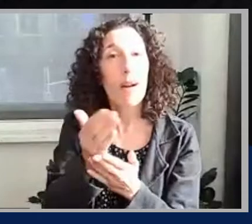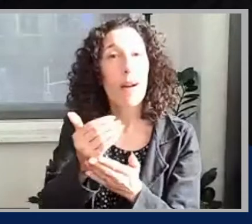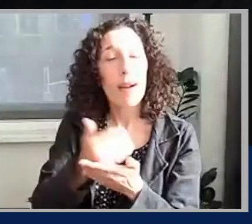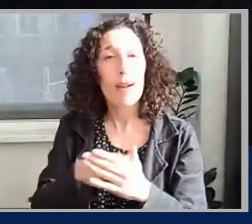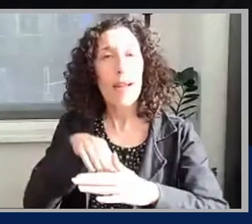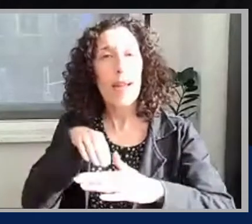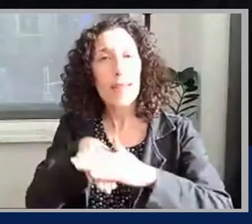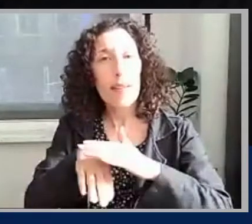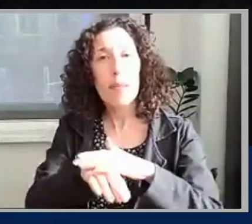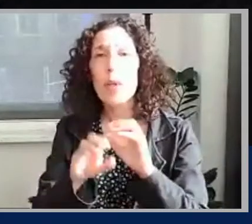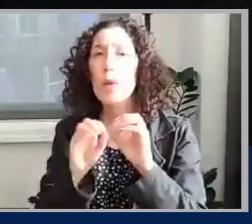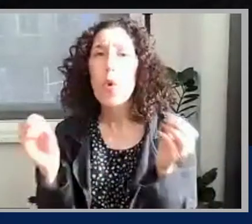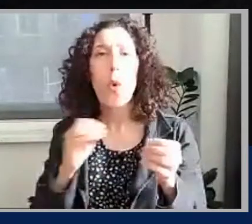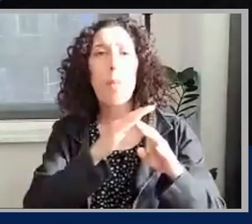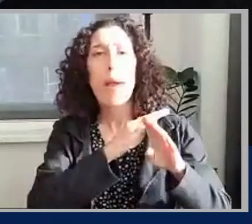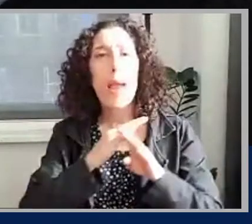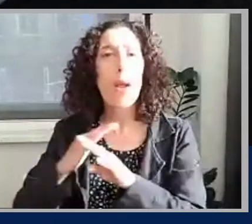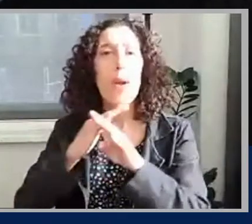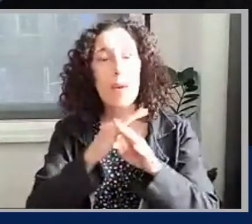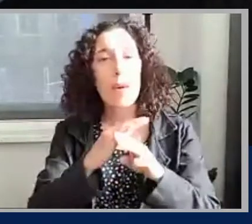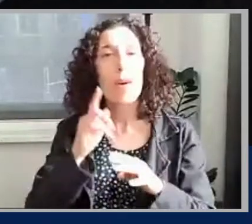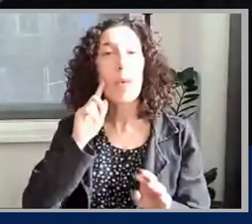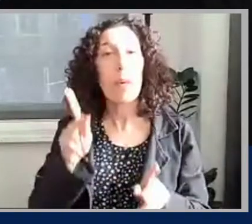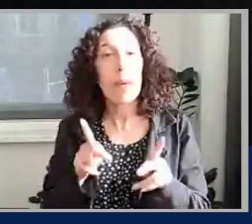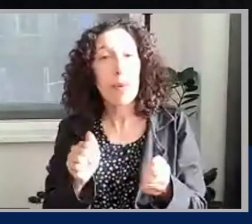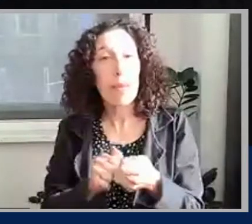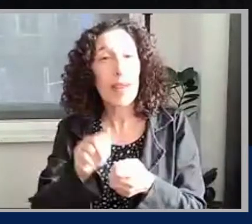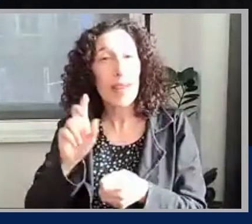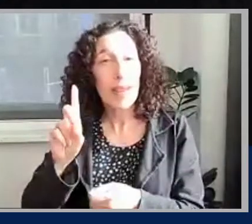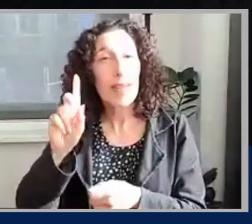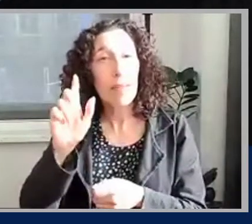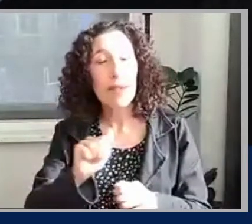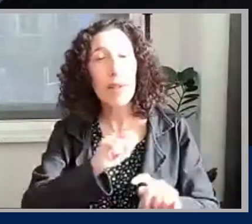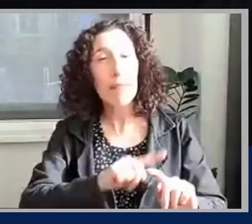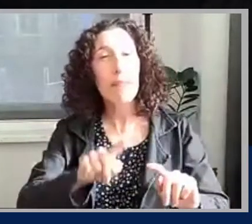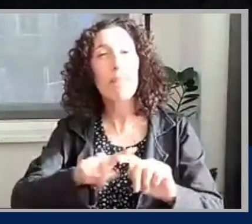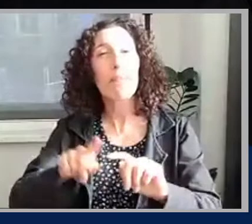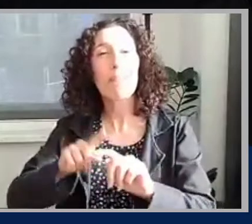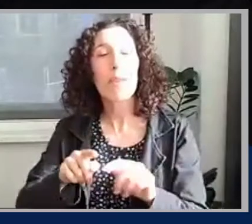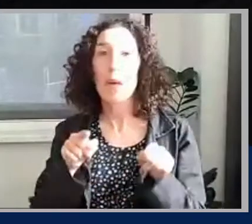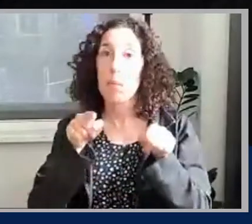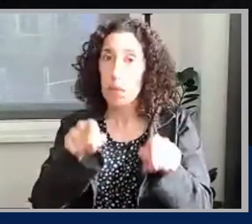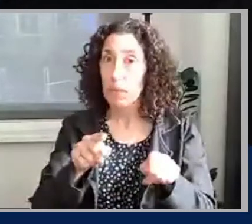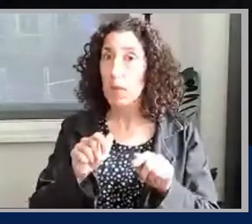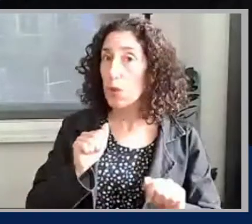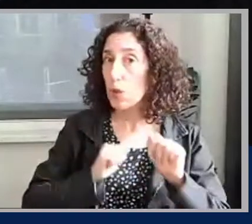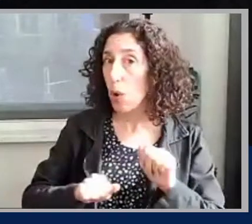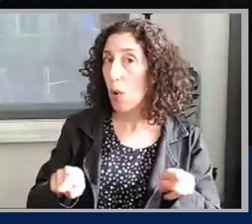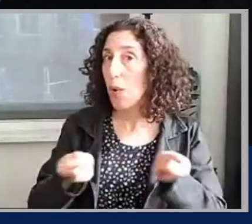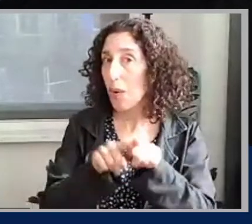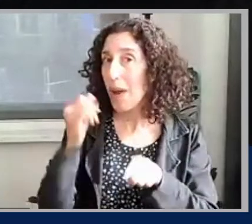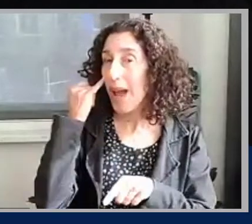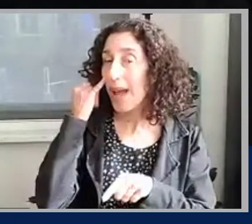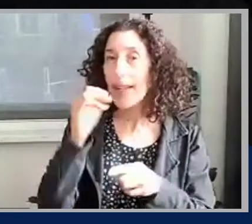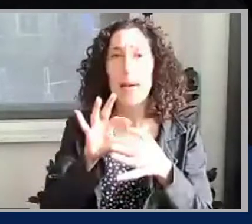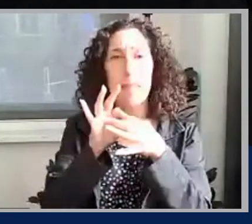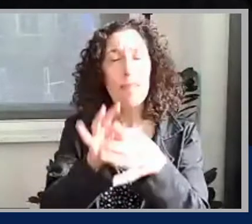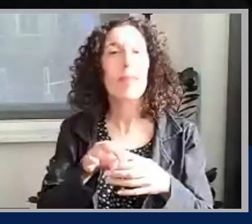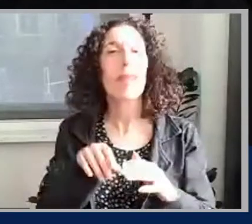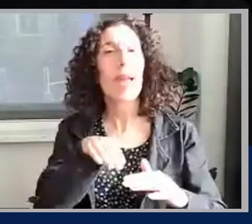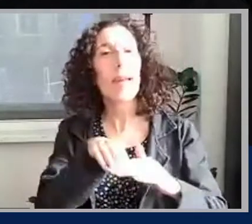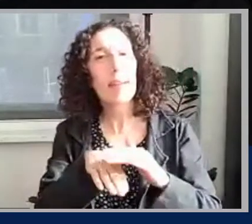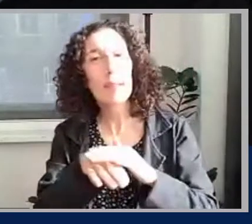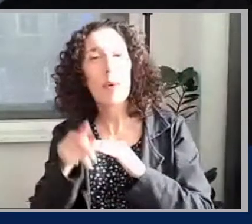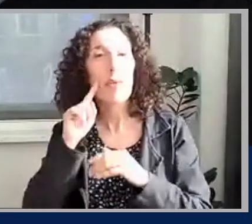make today's show accessible to as many people as possible. A couple things real quick, by the way. You also